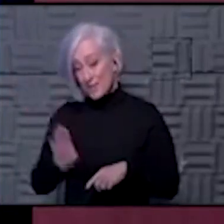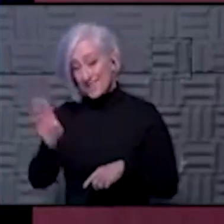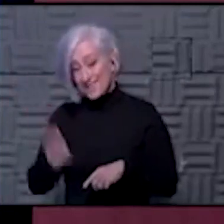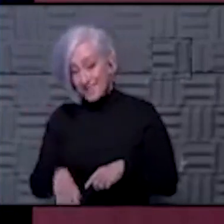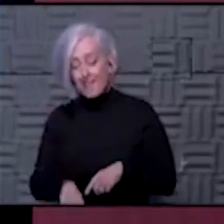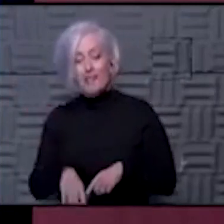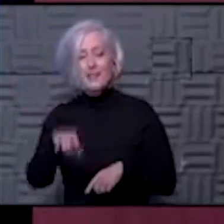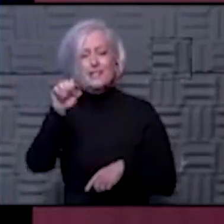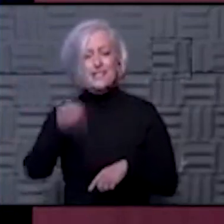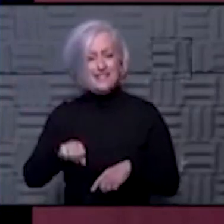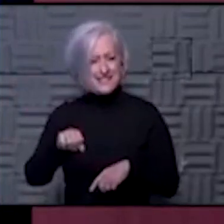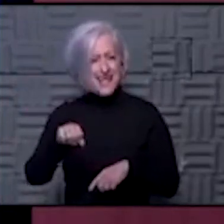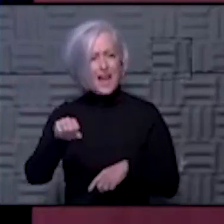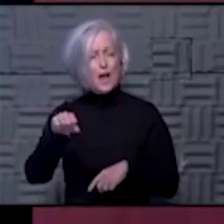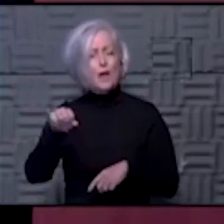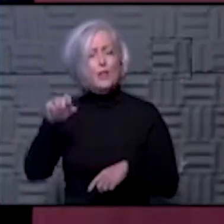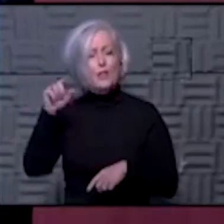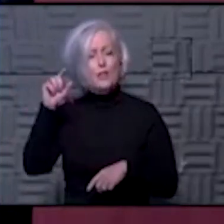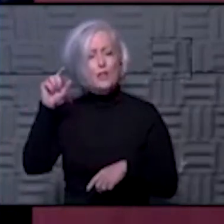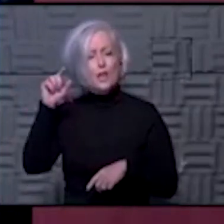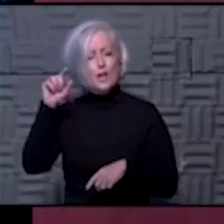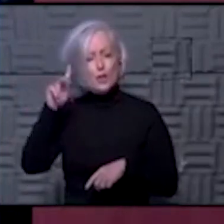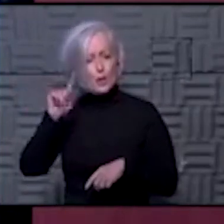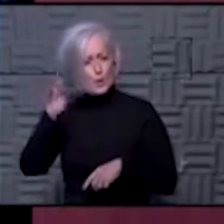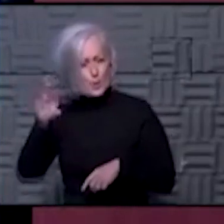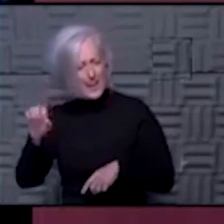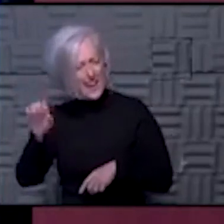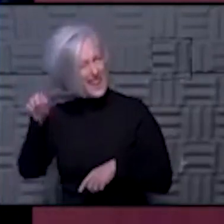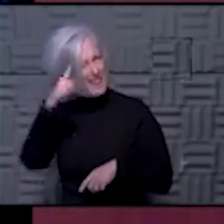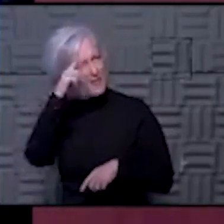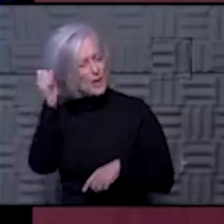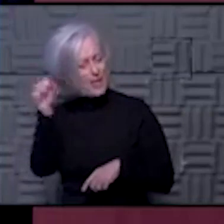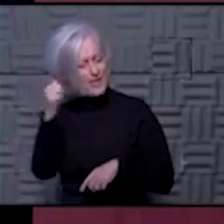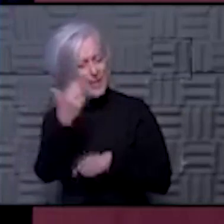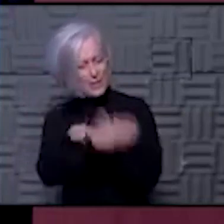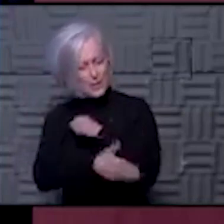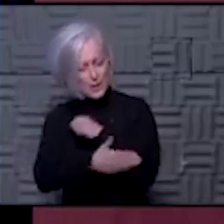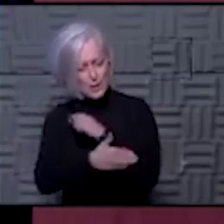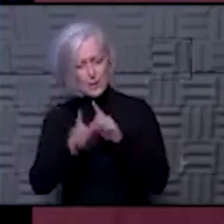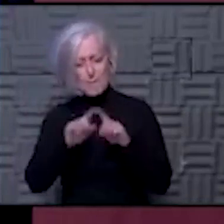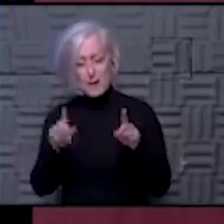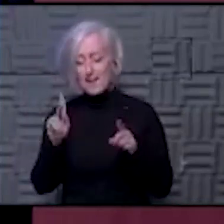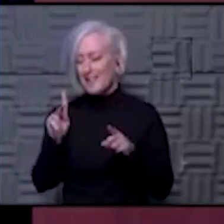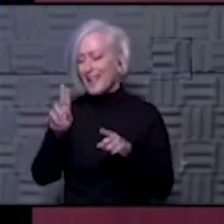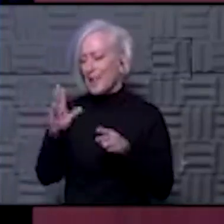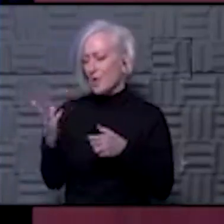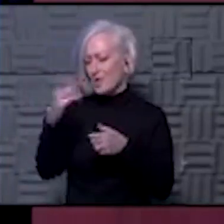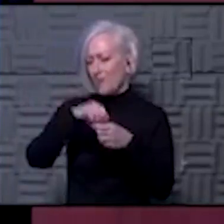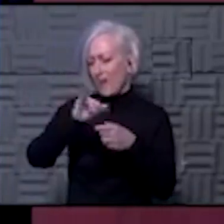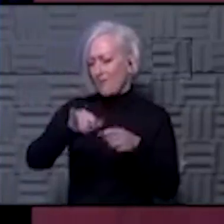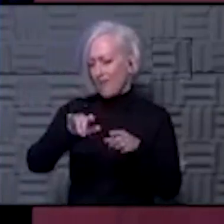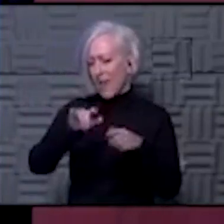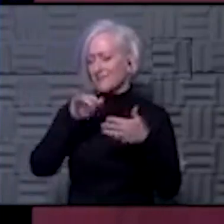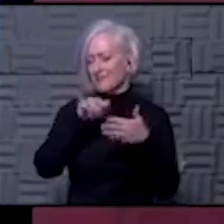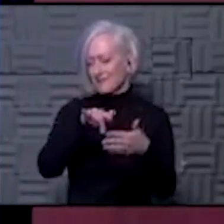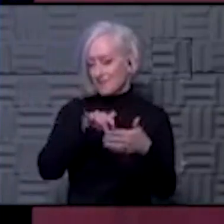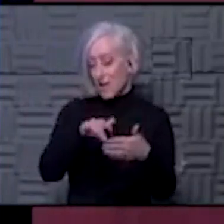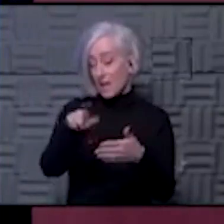another country, and I forgot what the other two countries were. Ongoing trial here in the United States. KU is part of those studies if you want to get enrolled.